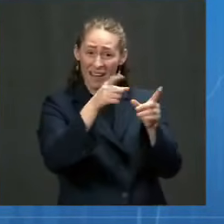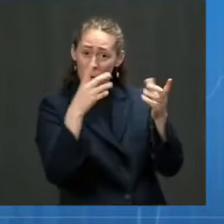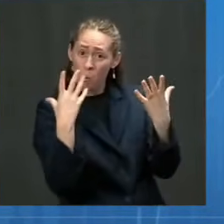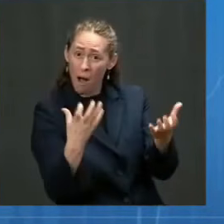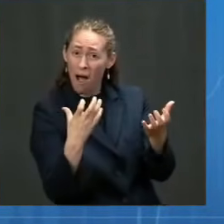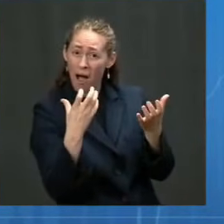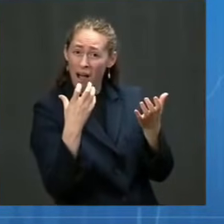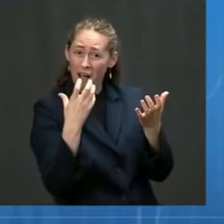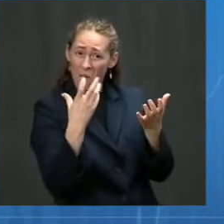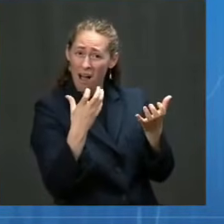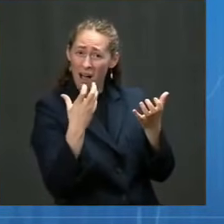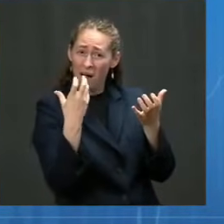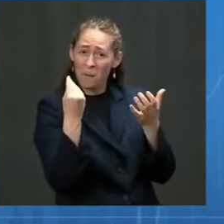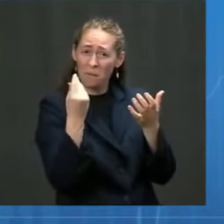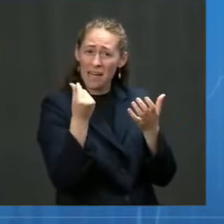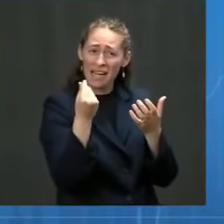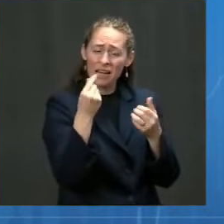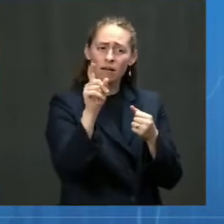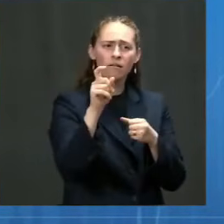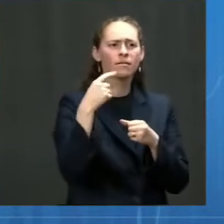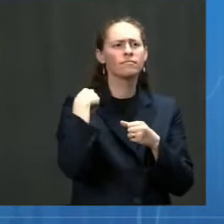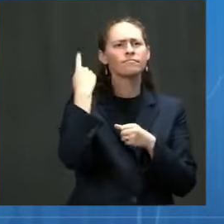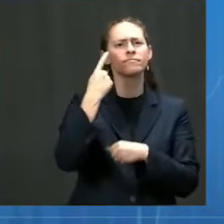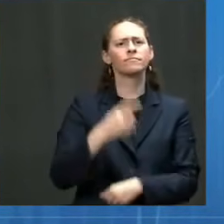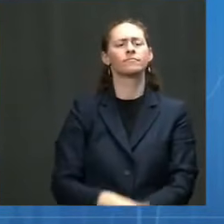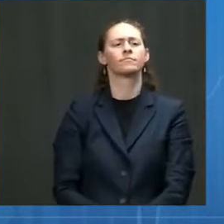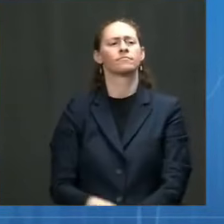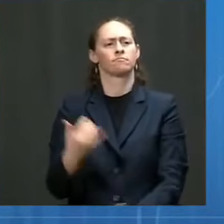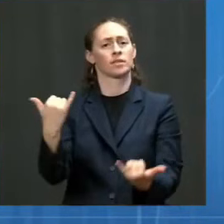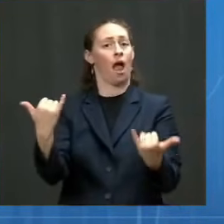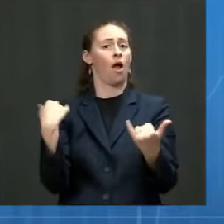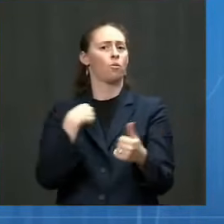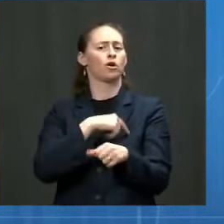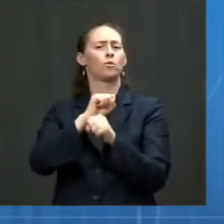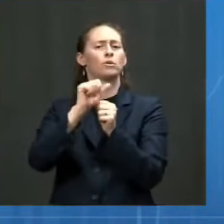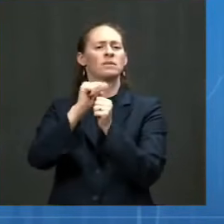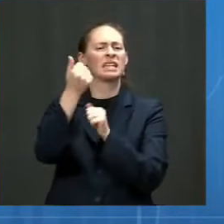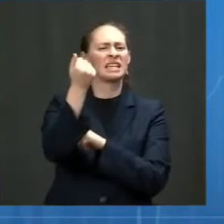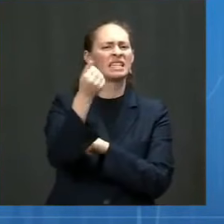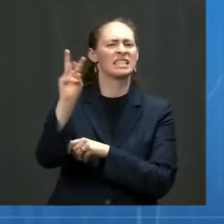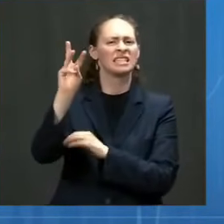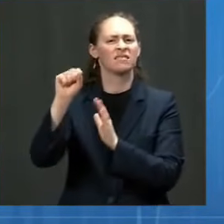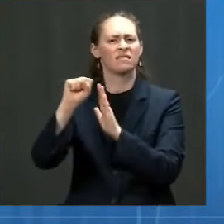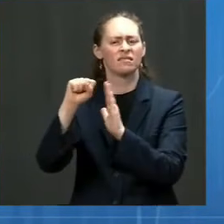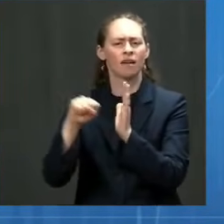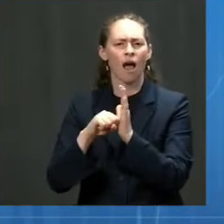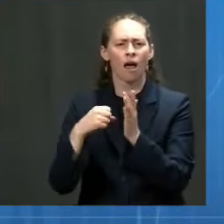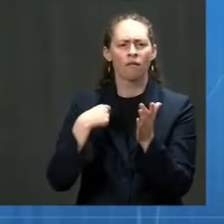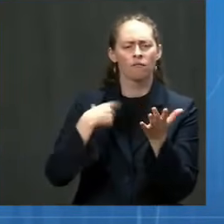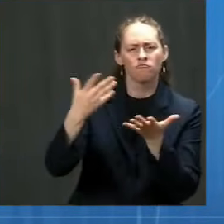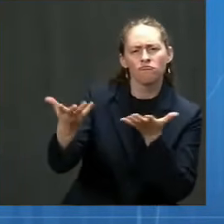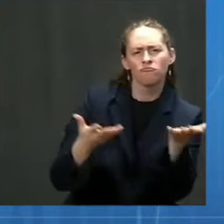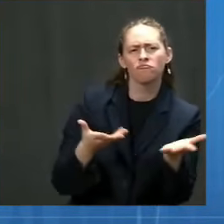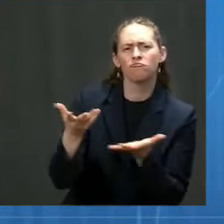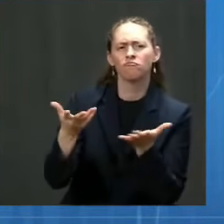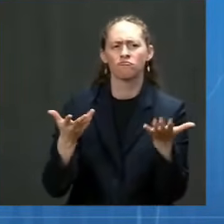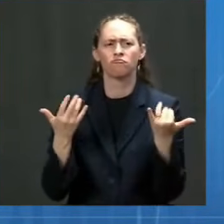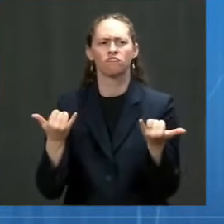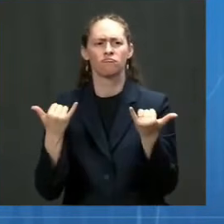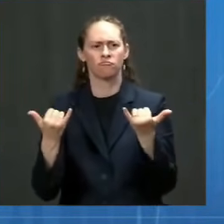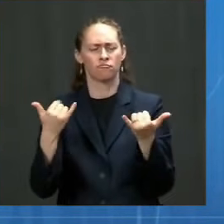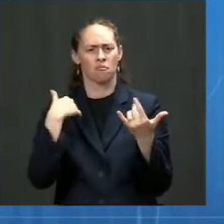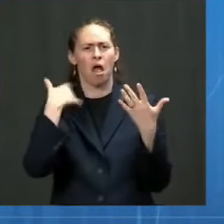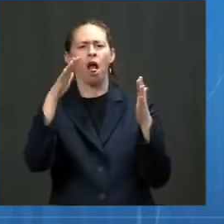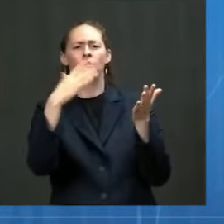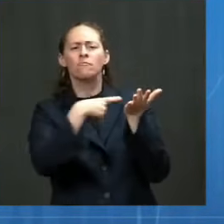16 states, and I believe there are conversations with Florida. I know there are conversations with the